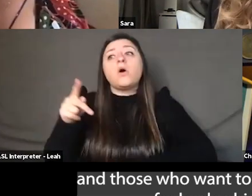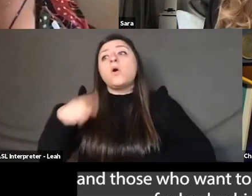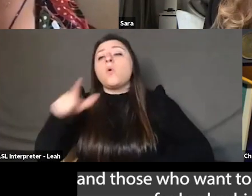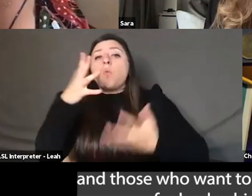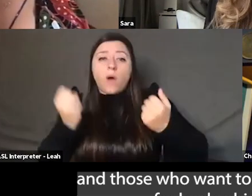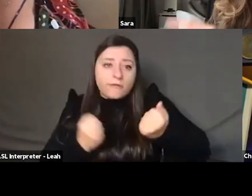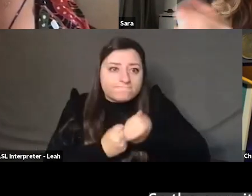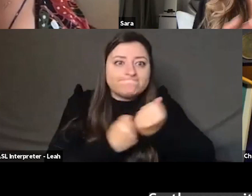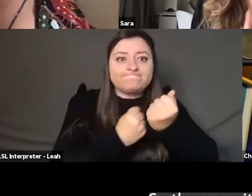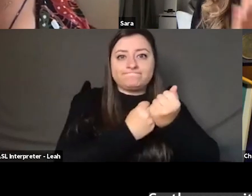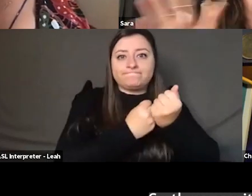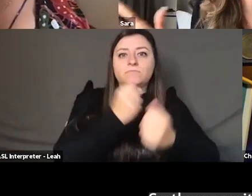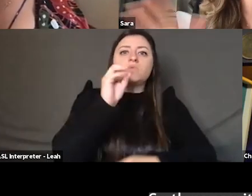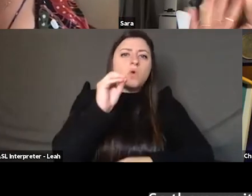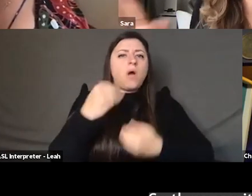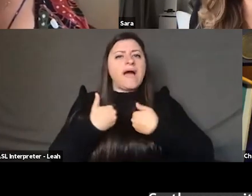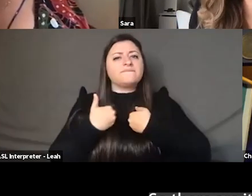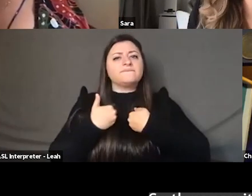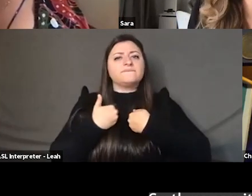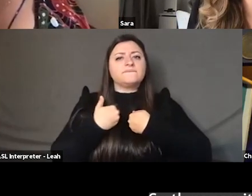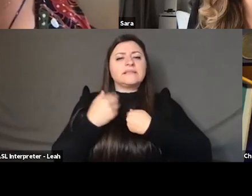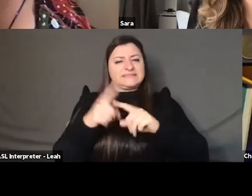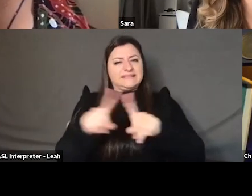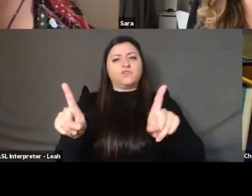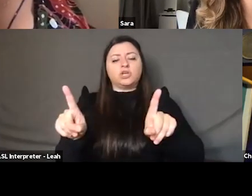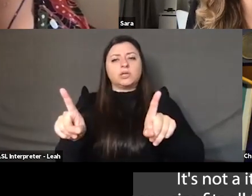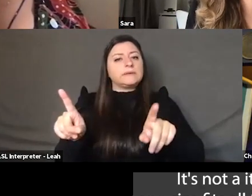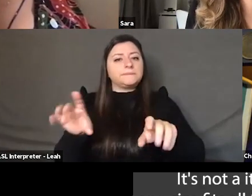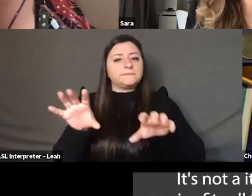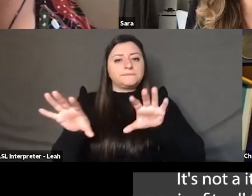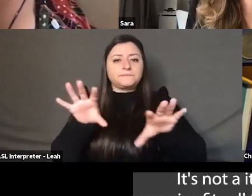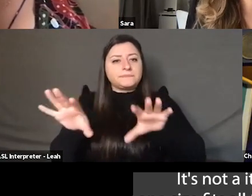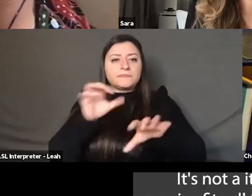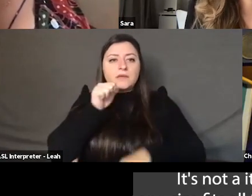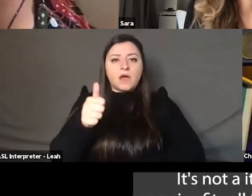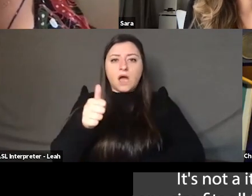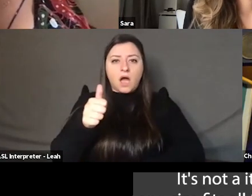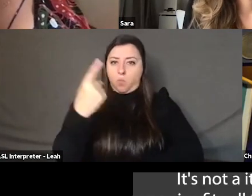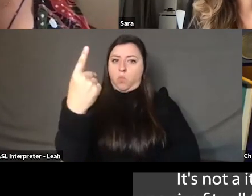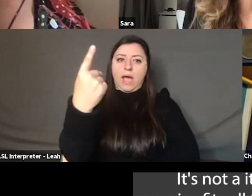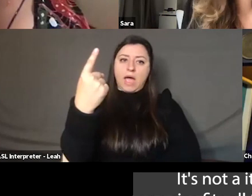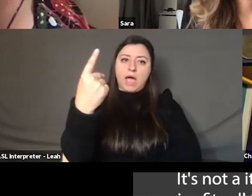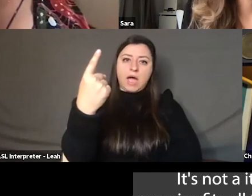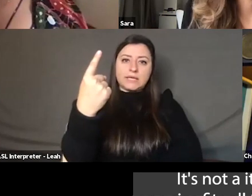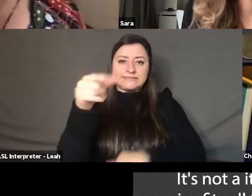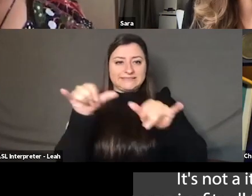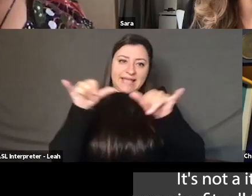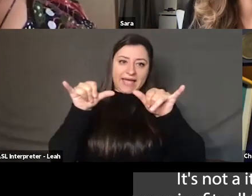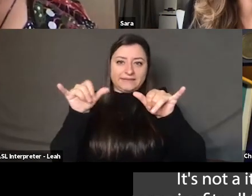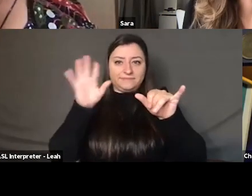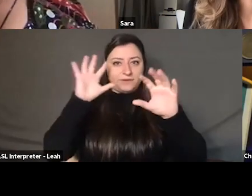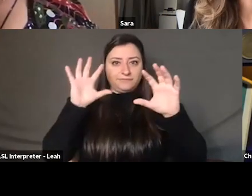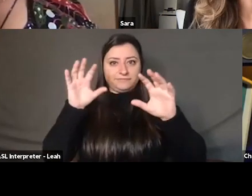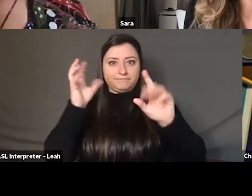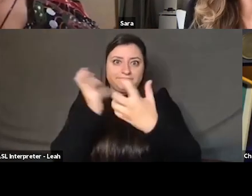vying for leadership positions. So there are it's different. It's not a one size fits all type of